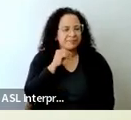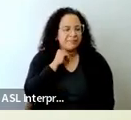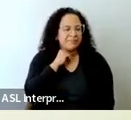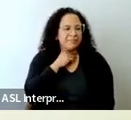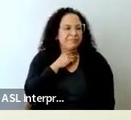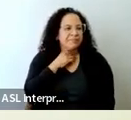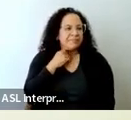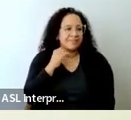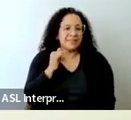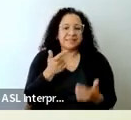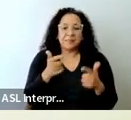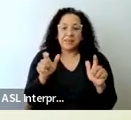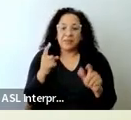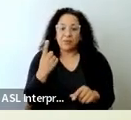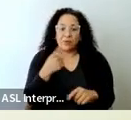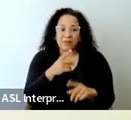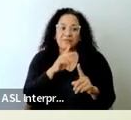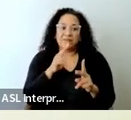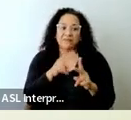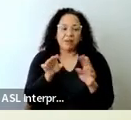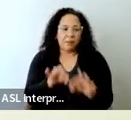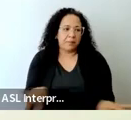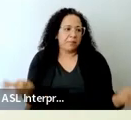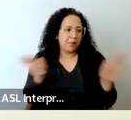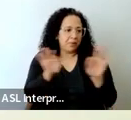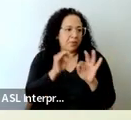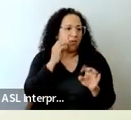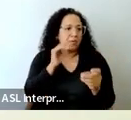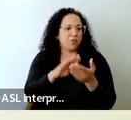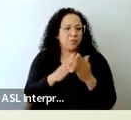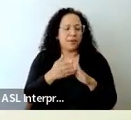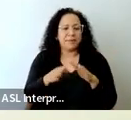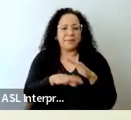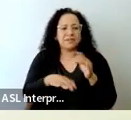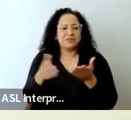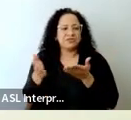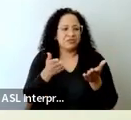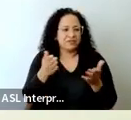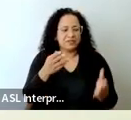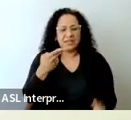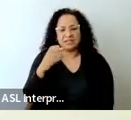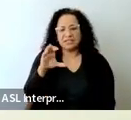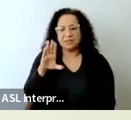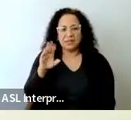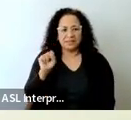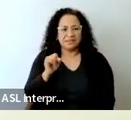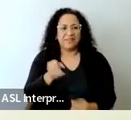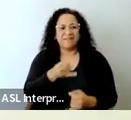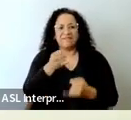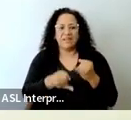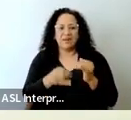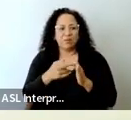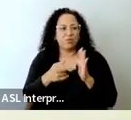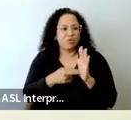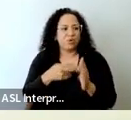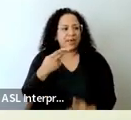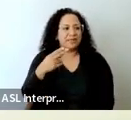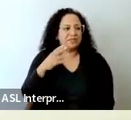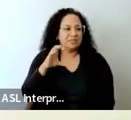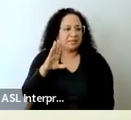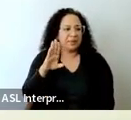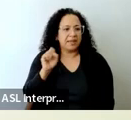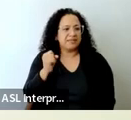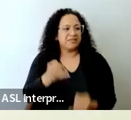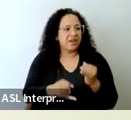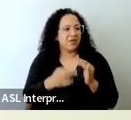So this is a big one. This is very important. It's the home and community-based services, the final rule. The HCBS final rule,